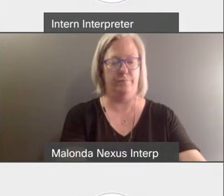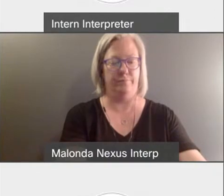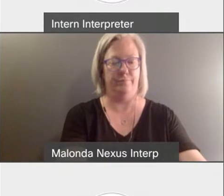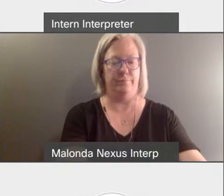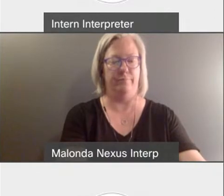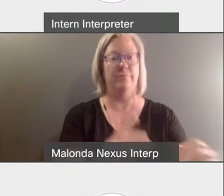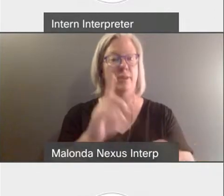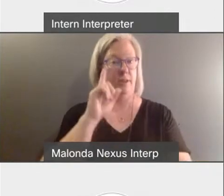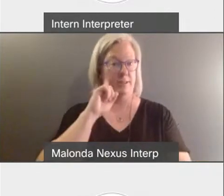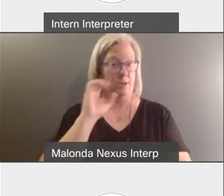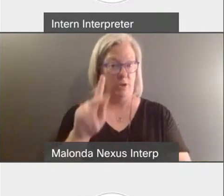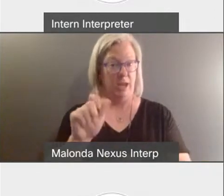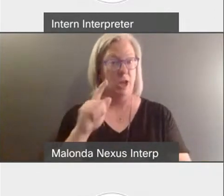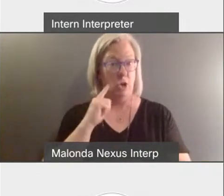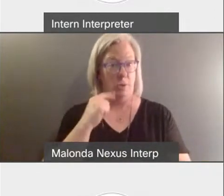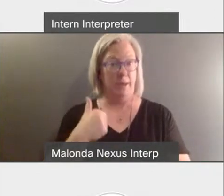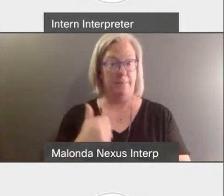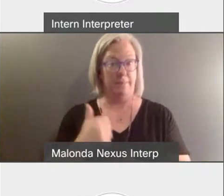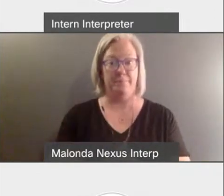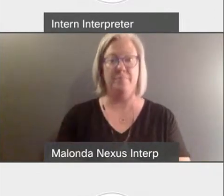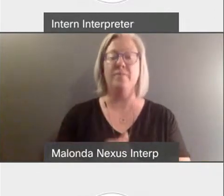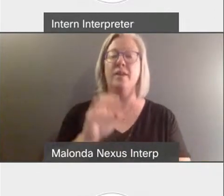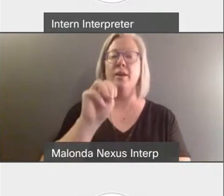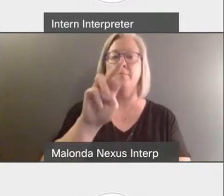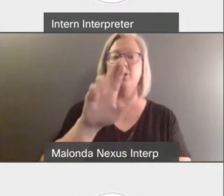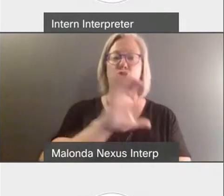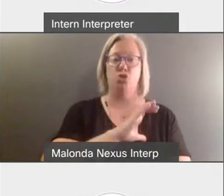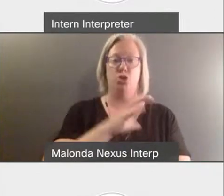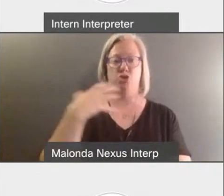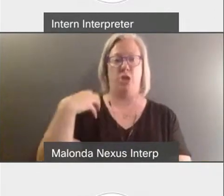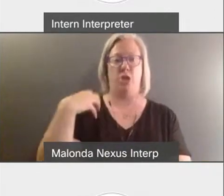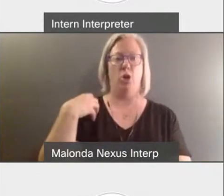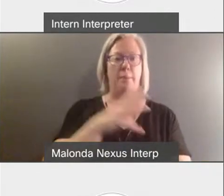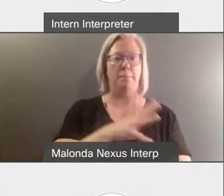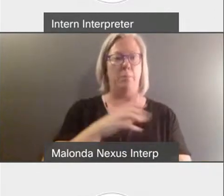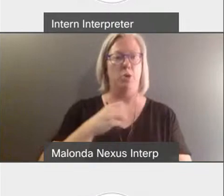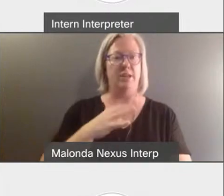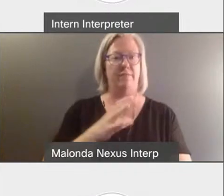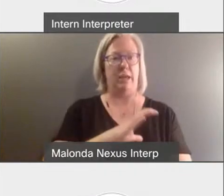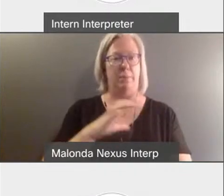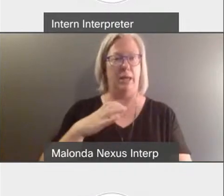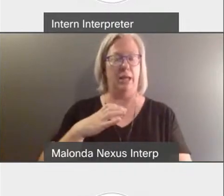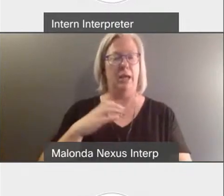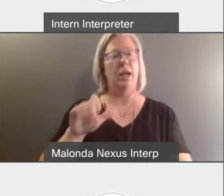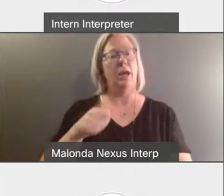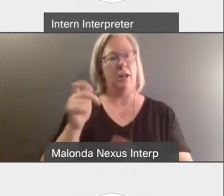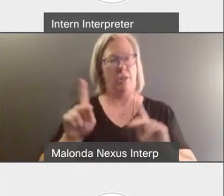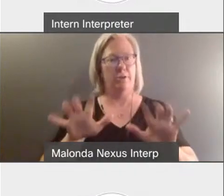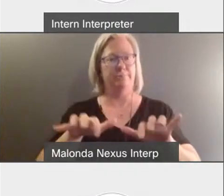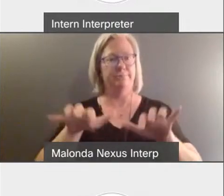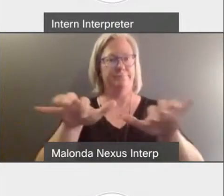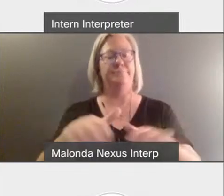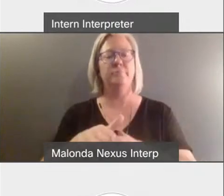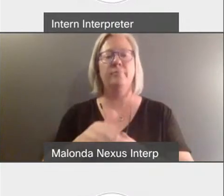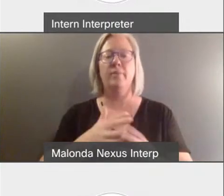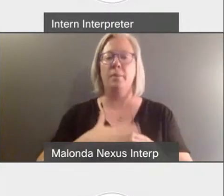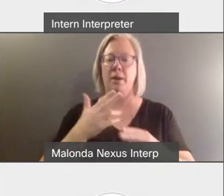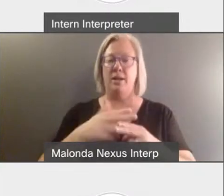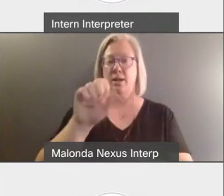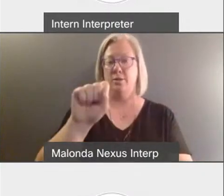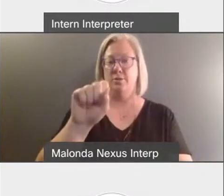Sound okay? Can you hear me all? Mr. Chair, members of the committee, and other distinguished guests, my name is